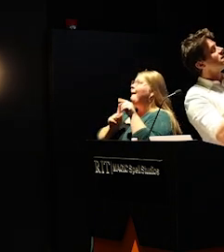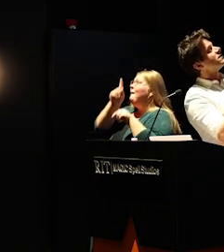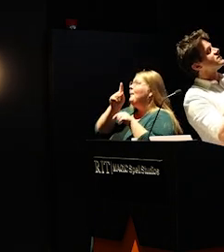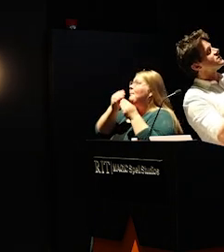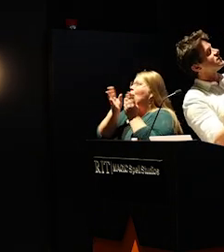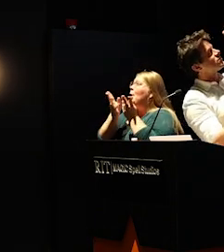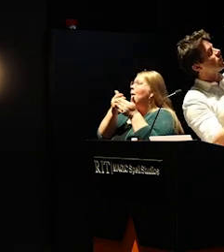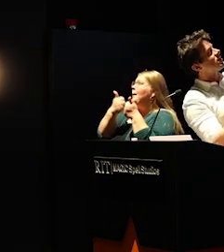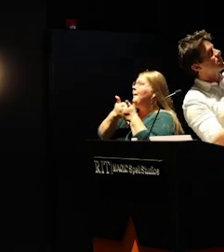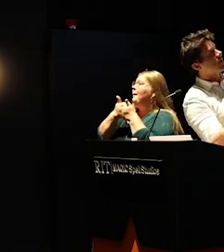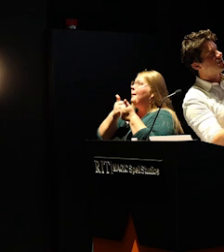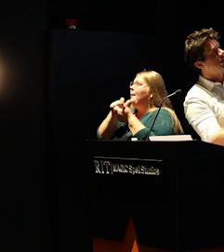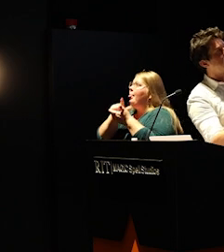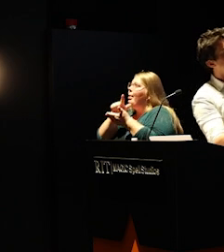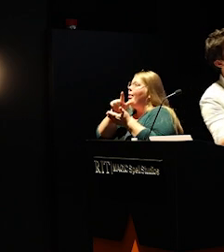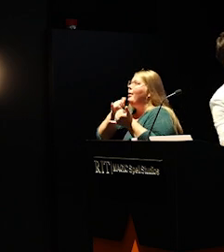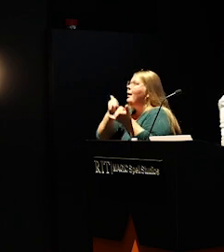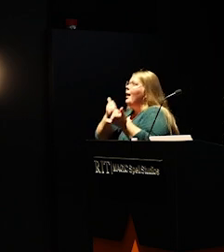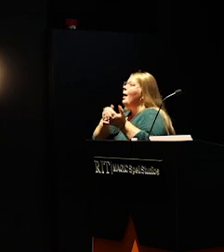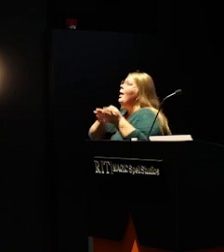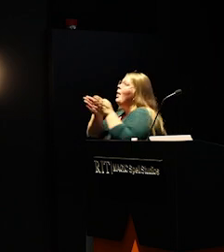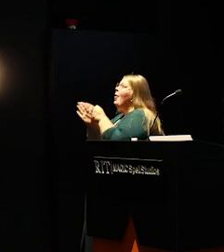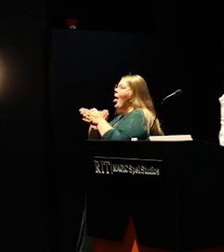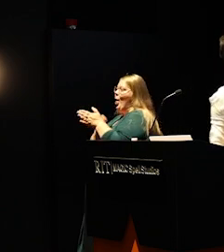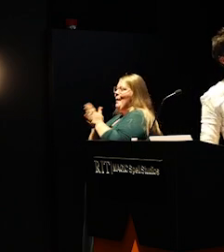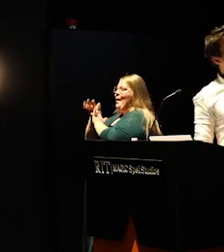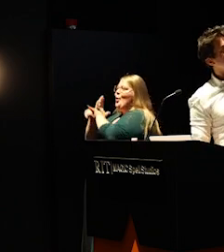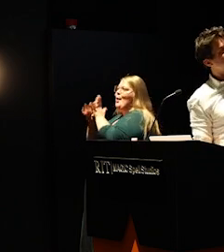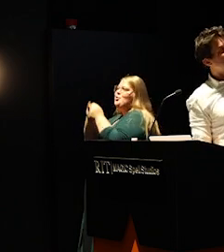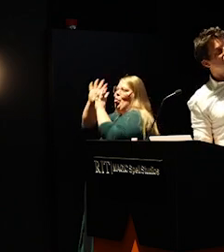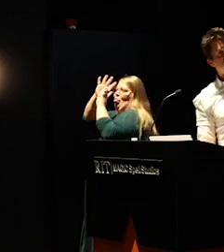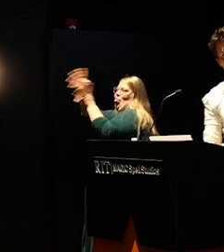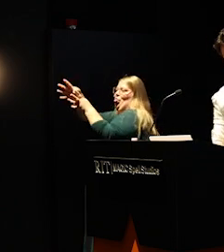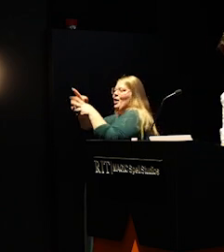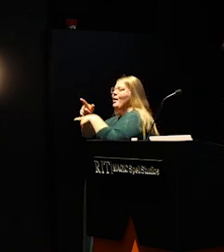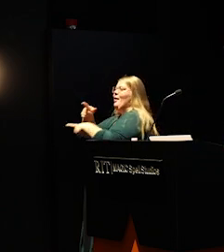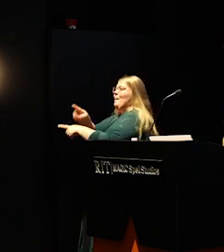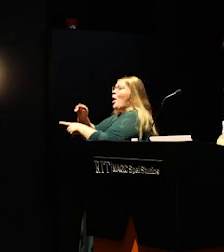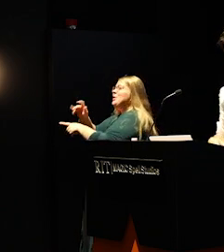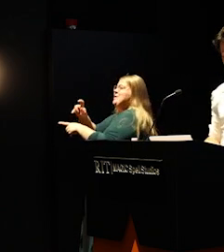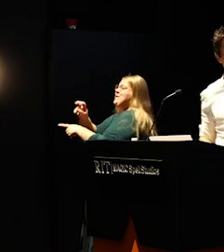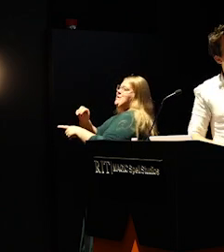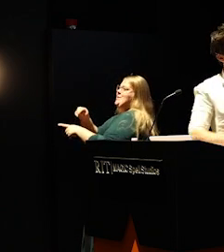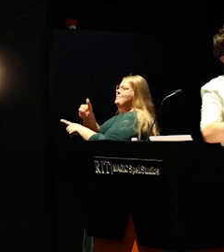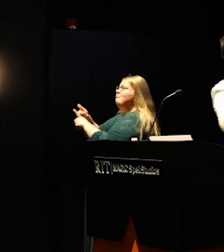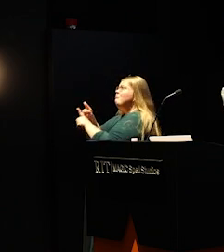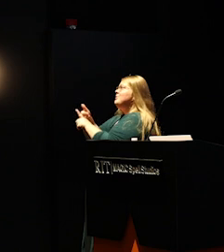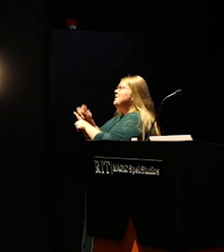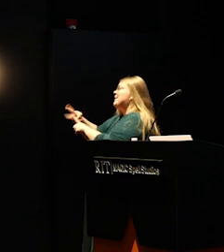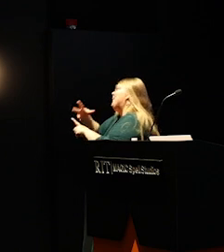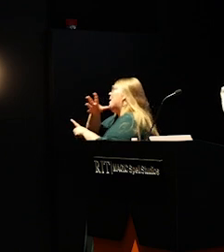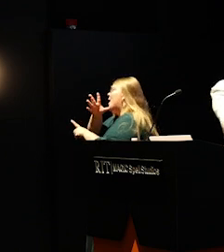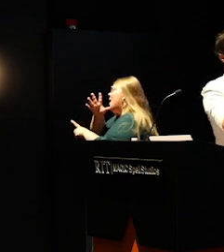was this woman named Martine that was the stepmother of this guy that inherited the bar after the Vietnam War, and